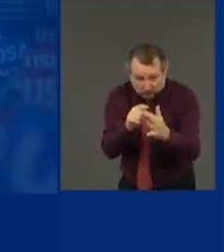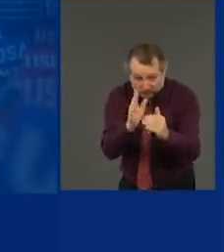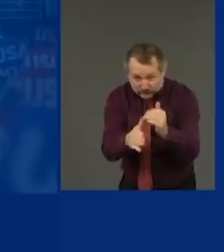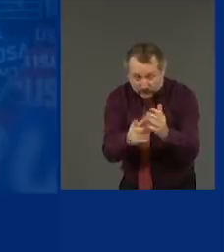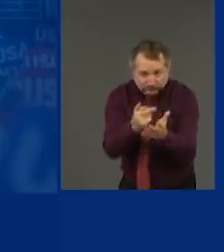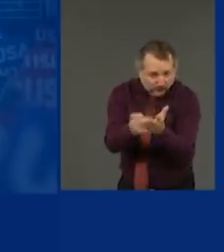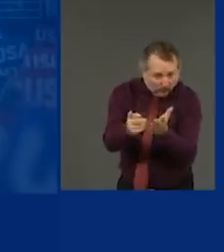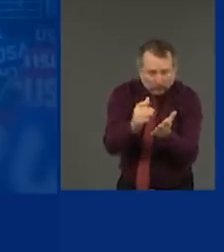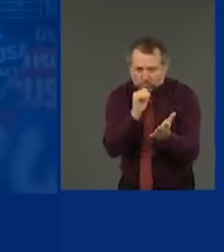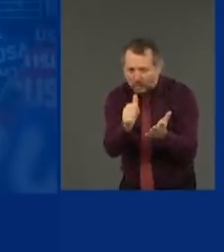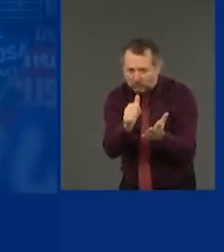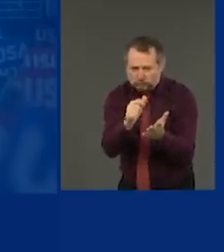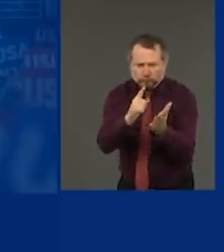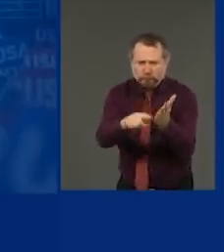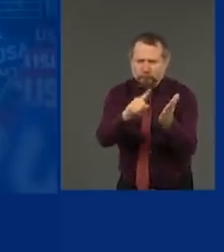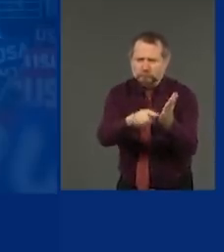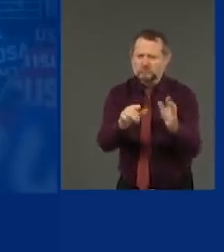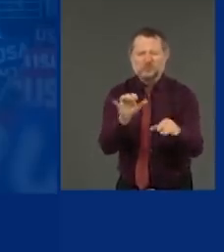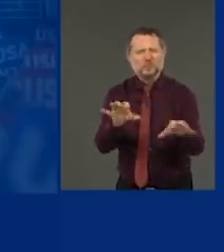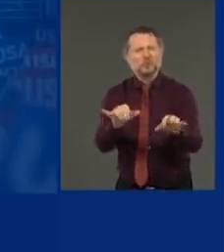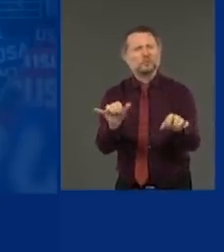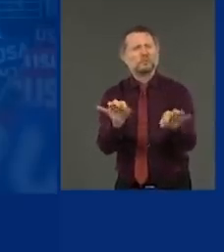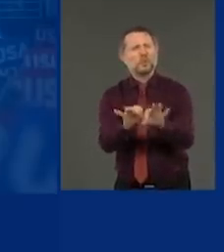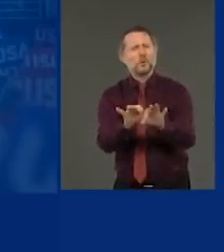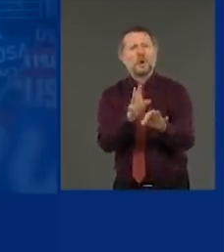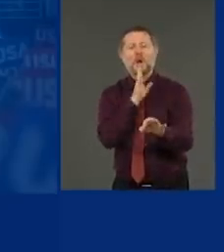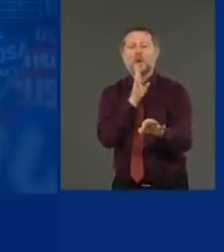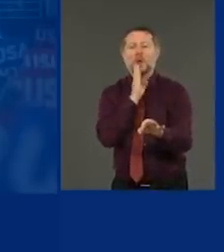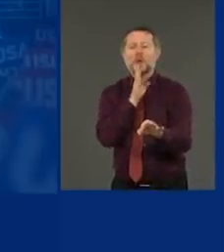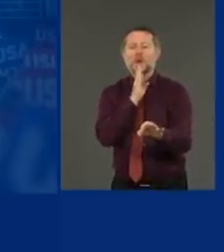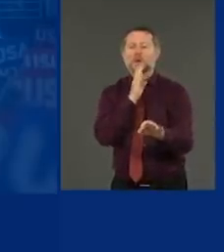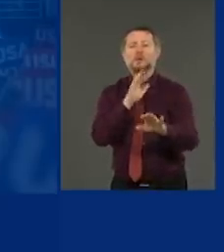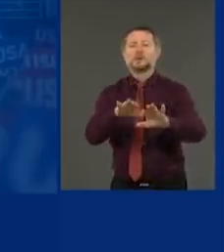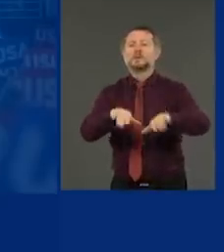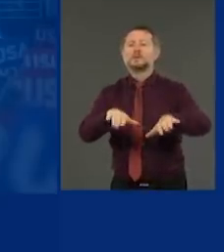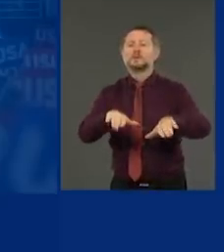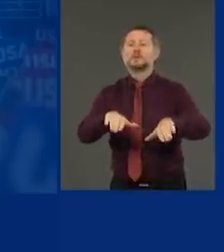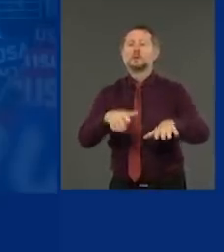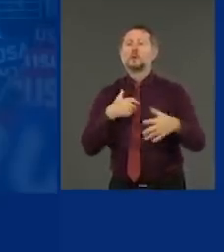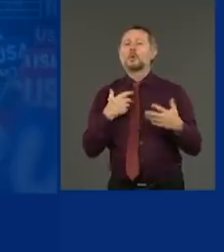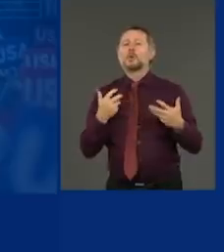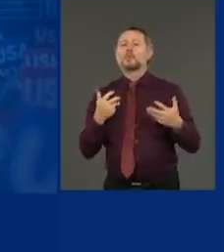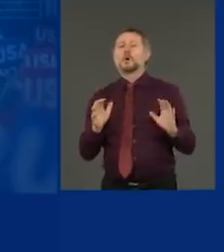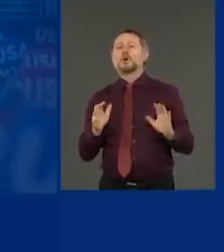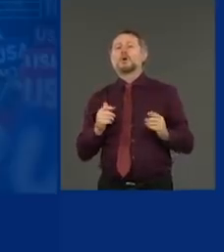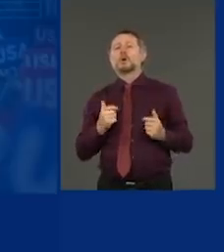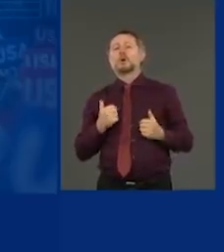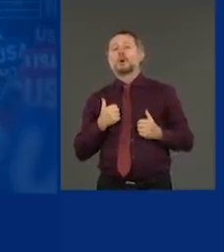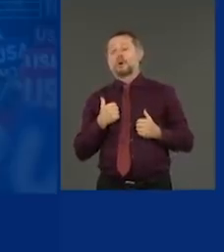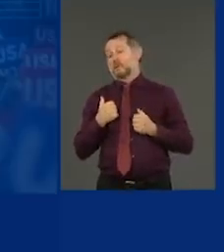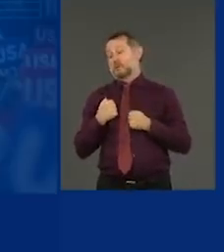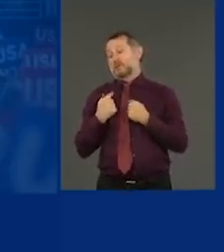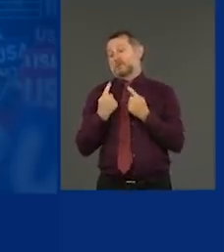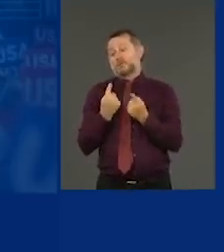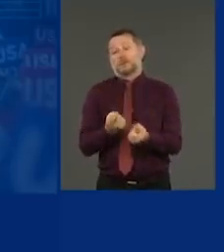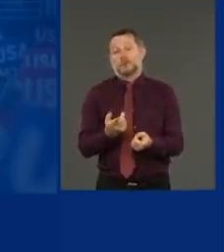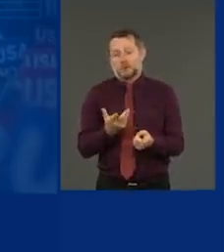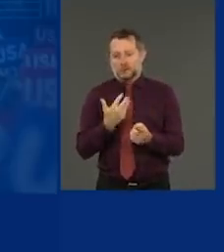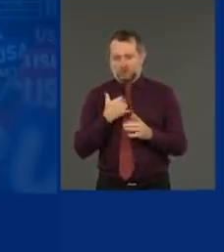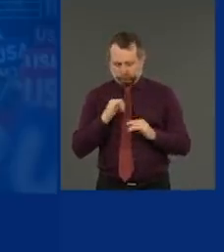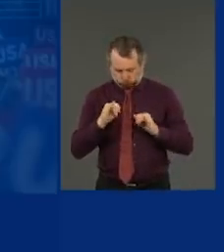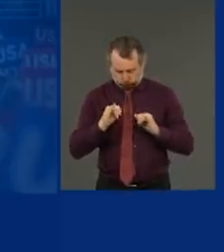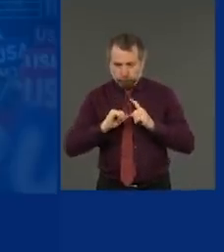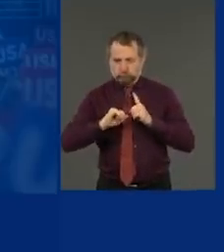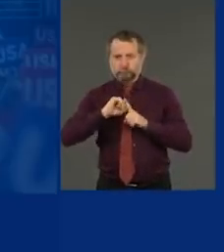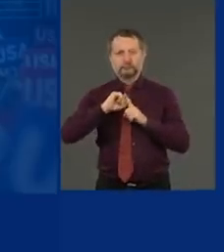Performance matters. It was a great crystallizer of truth and fact, what we've